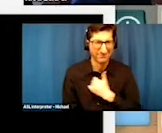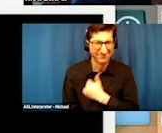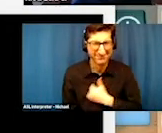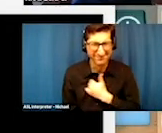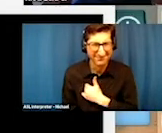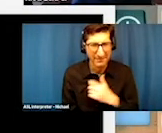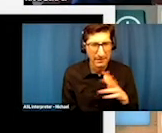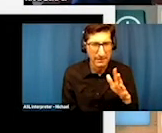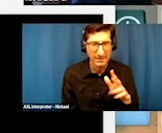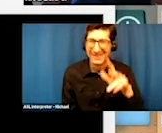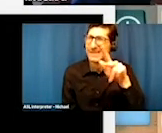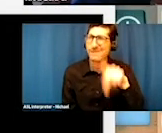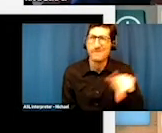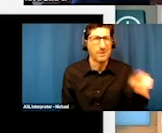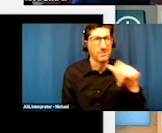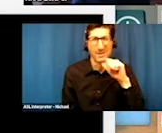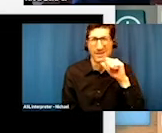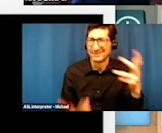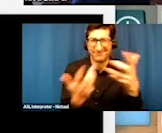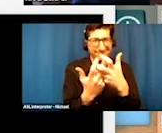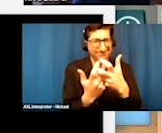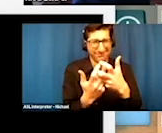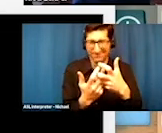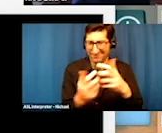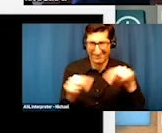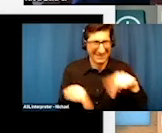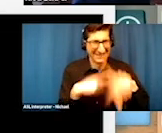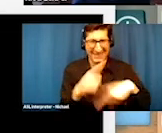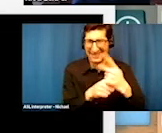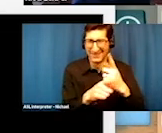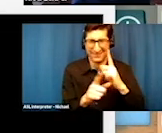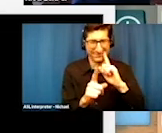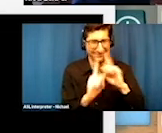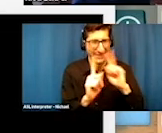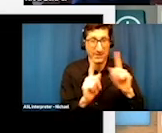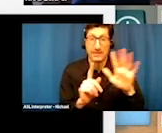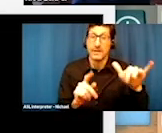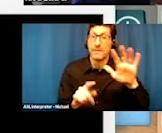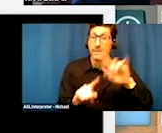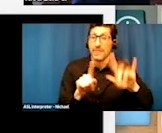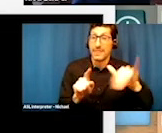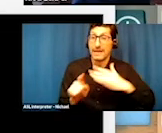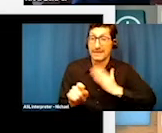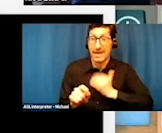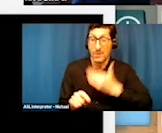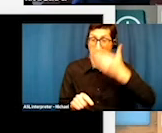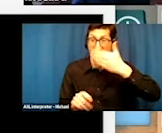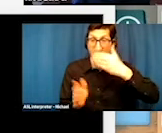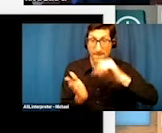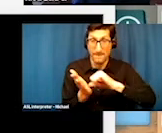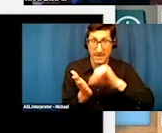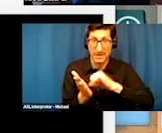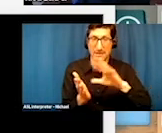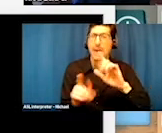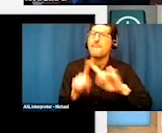You know, PowerPoint is just not made for these things. Um, so that's the cover, but this is the image that it's drawn from.